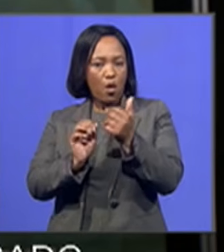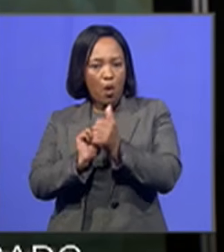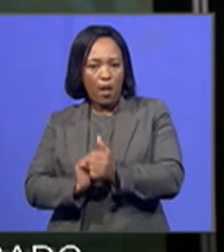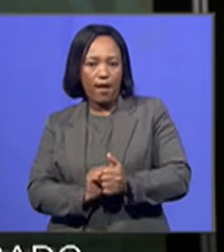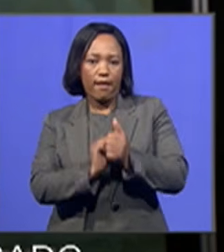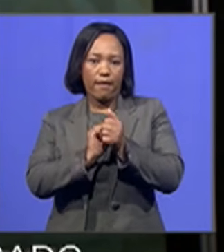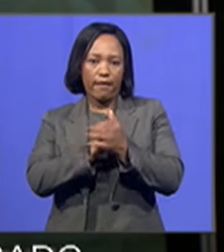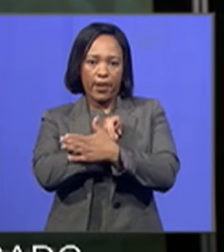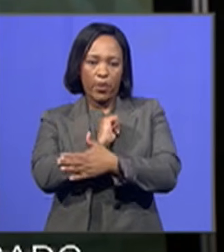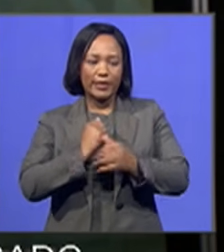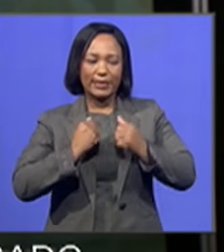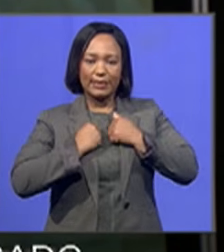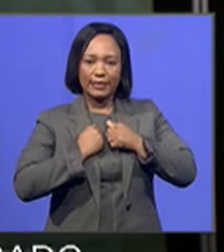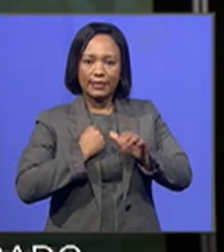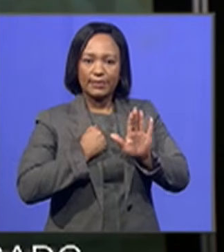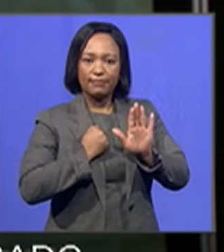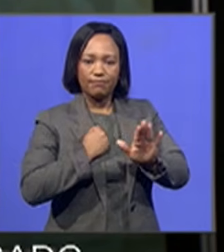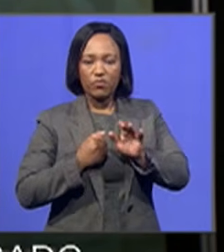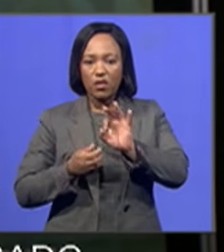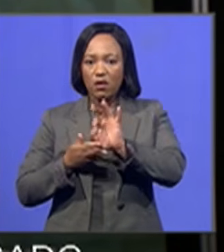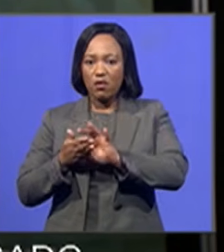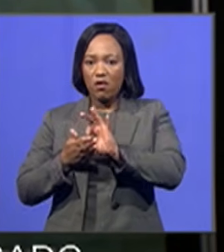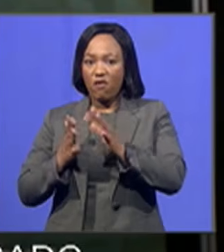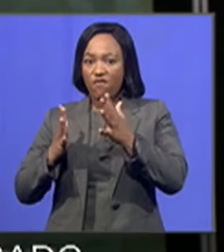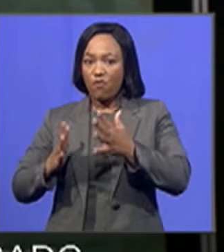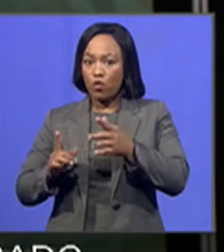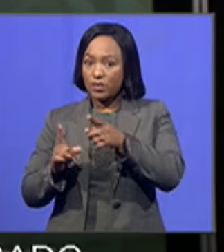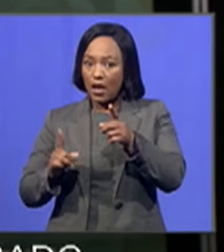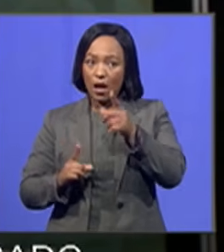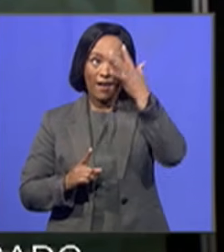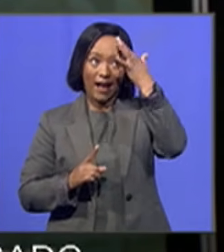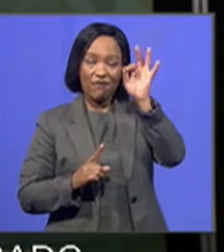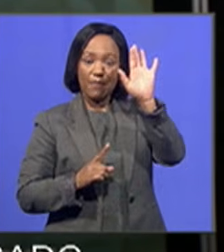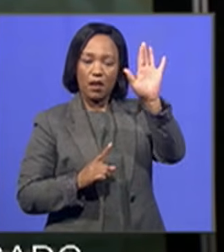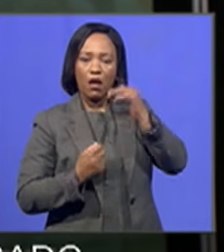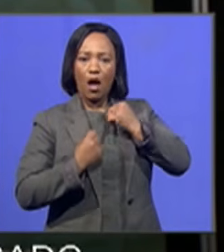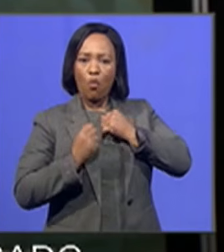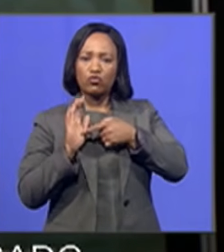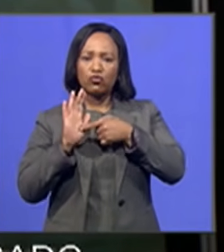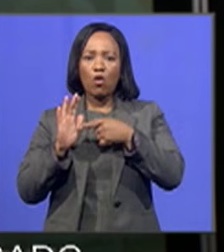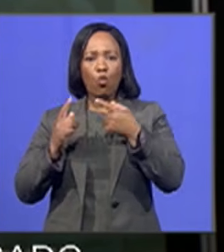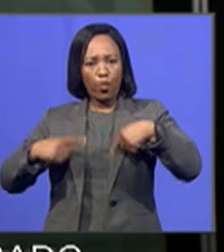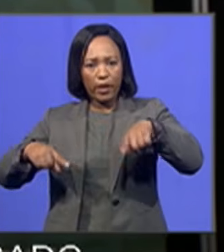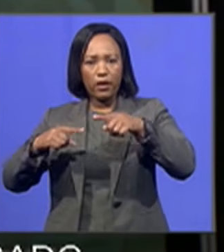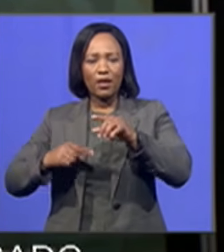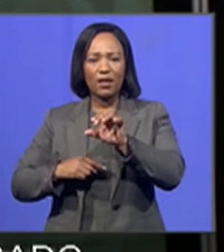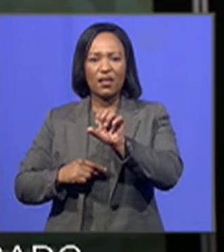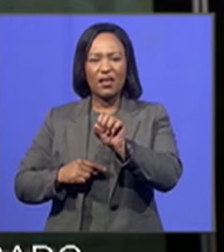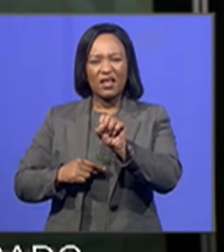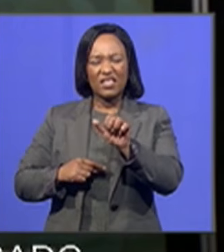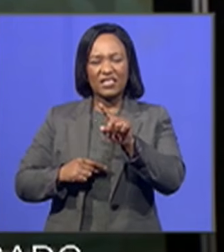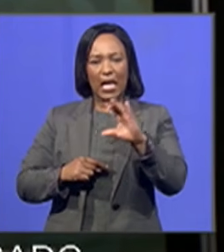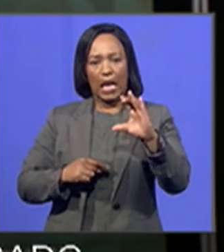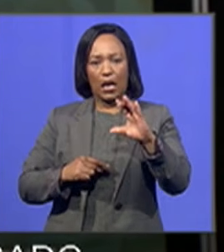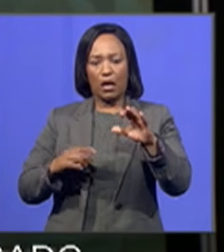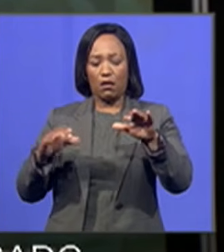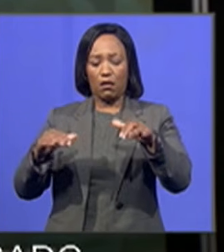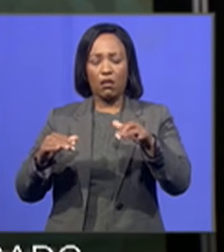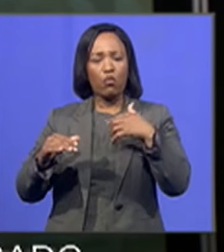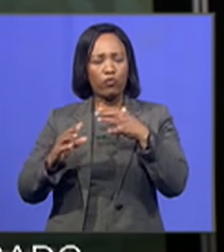our countries, to our voters, to our governments, that we are united in SADC in seeking